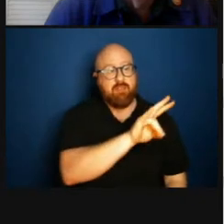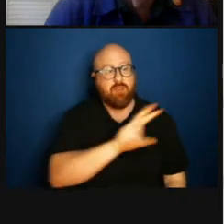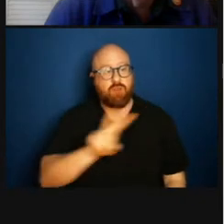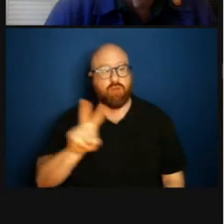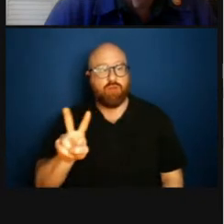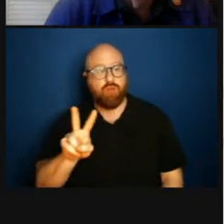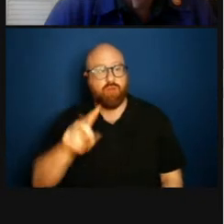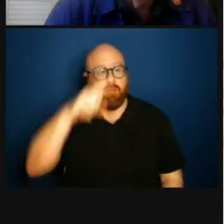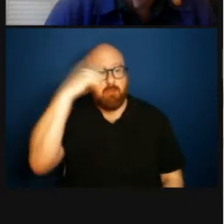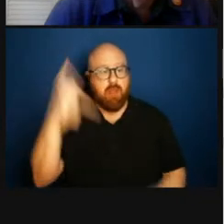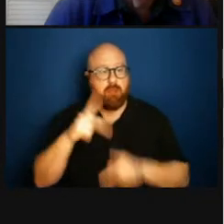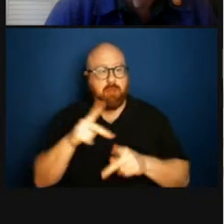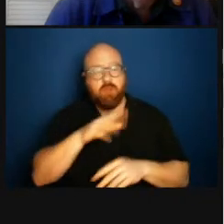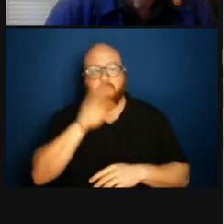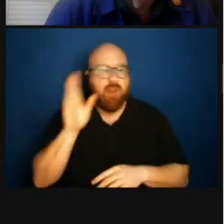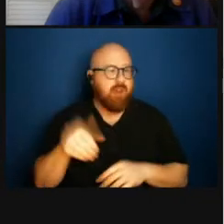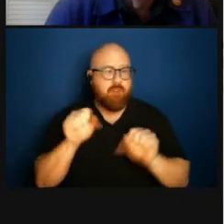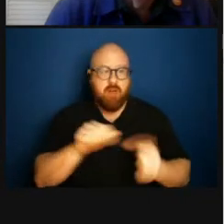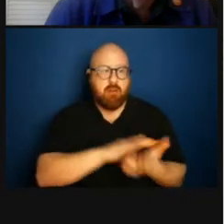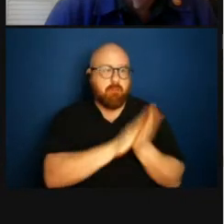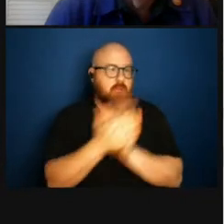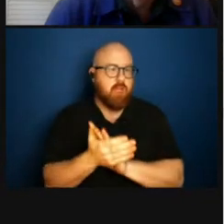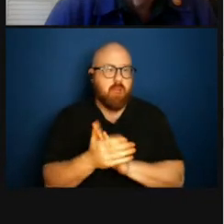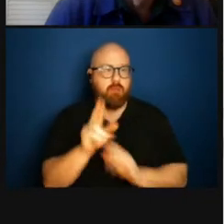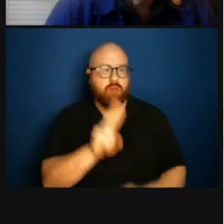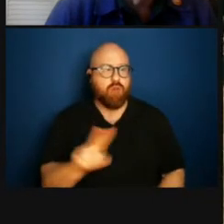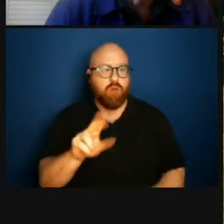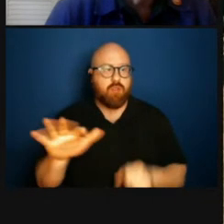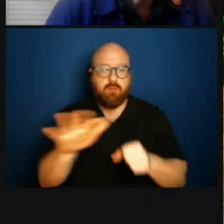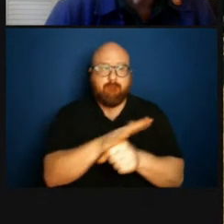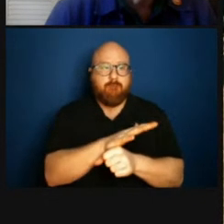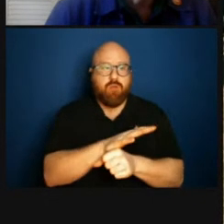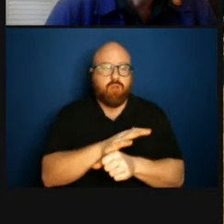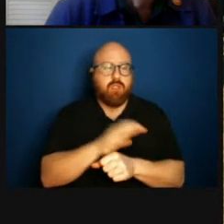was a big step towards civil war. Next.